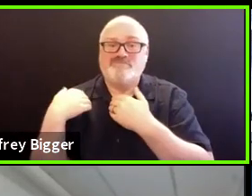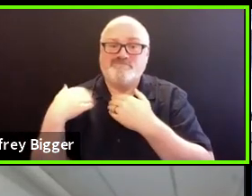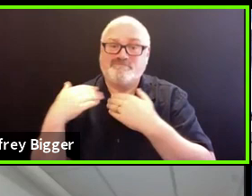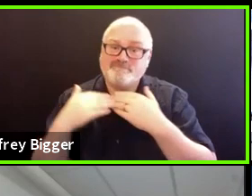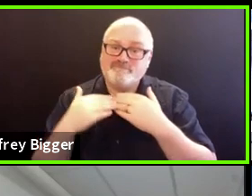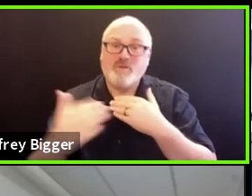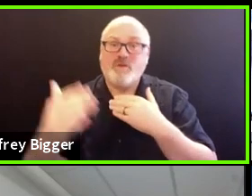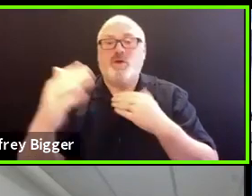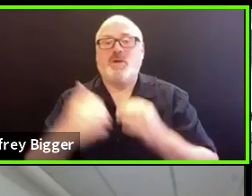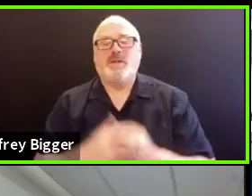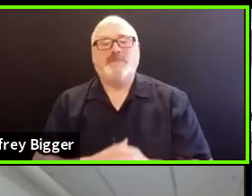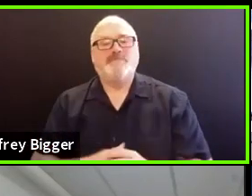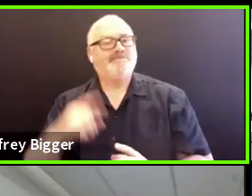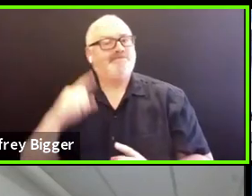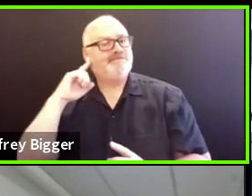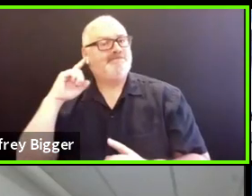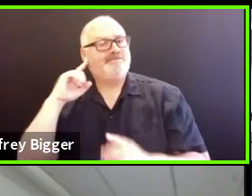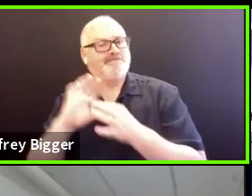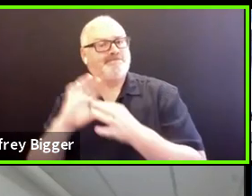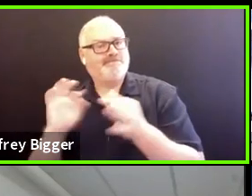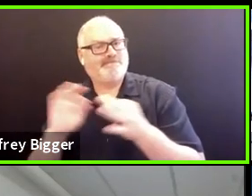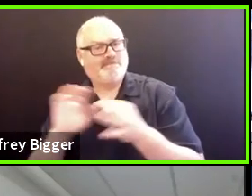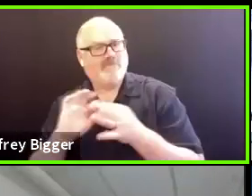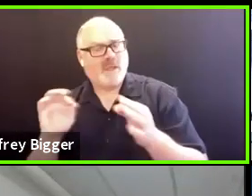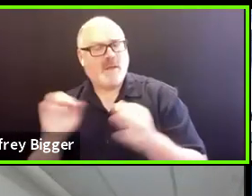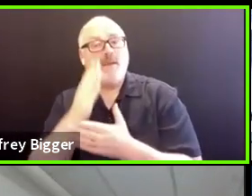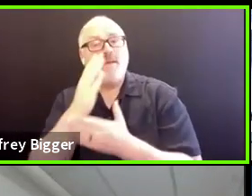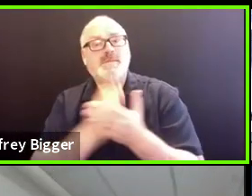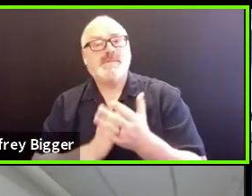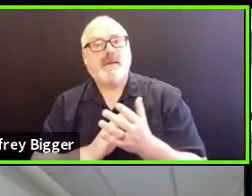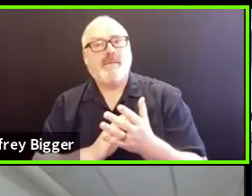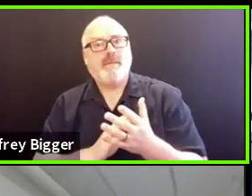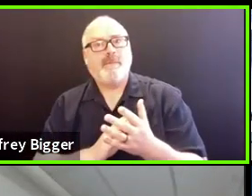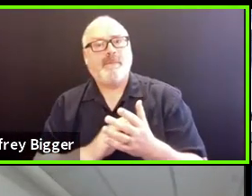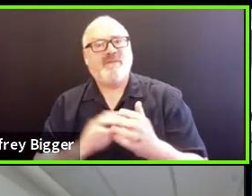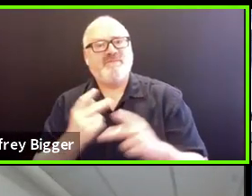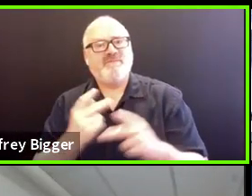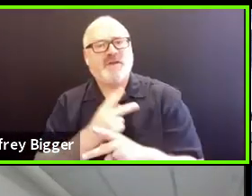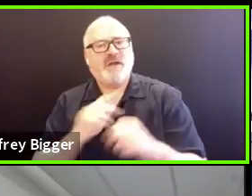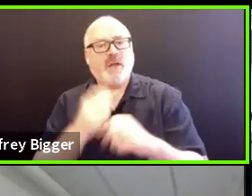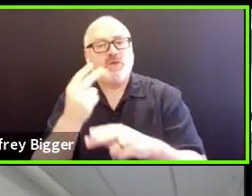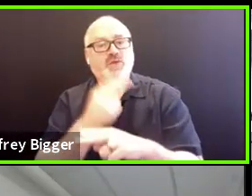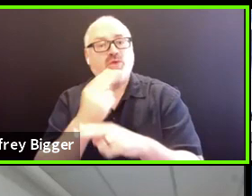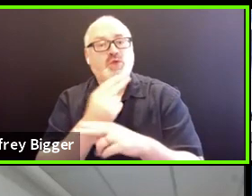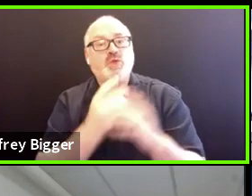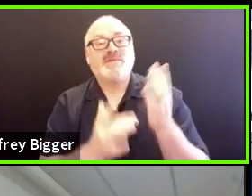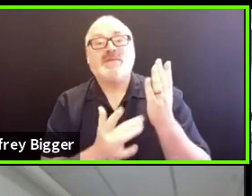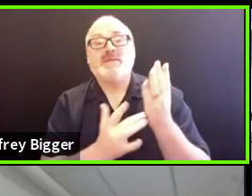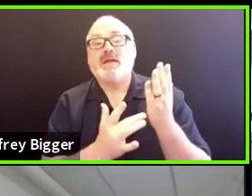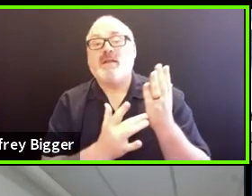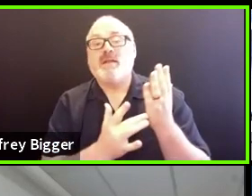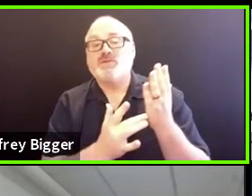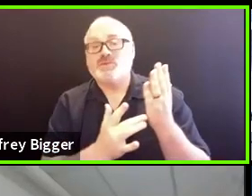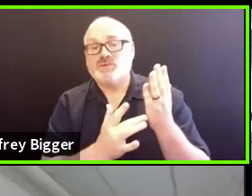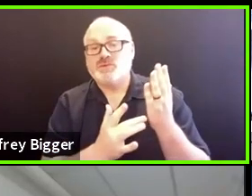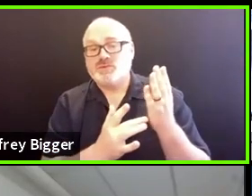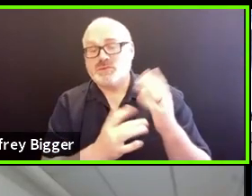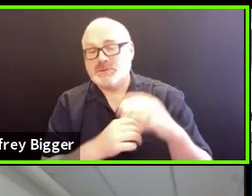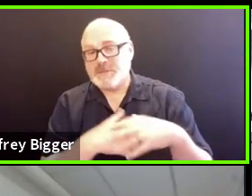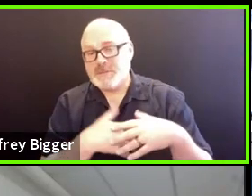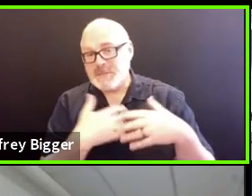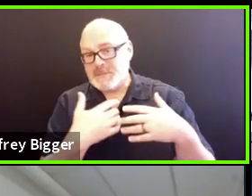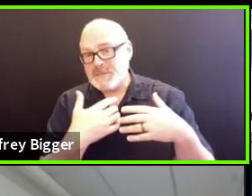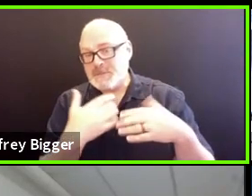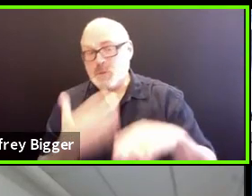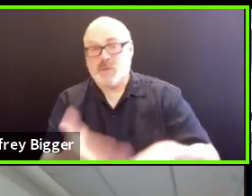From what I'm hearing anecdotally, some have discovered ways of using technology to